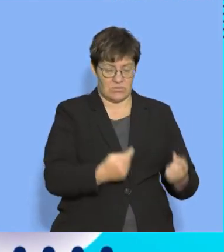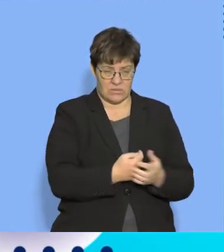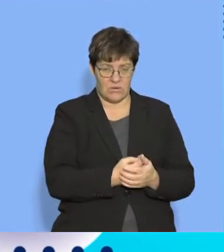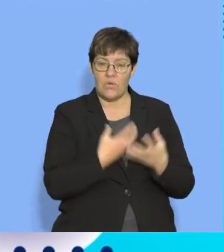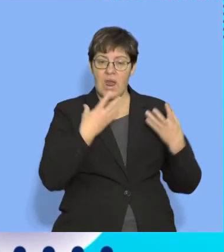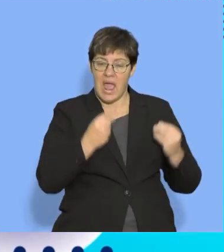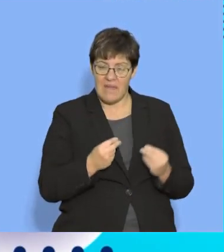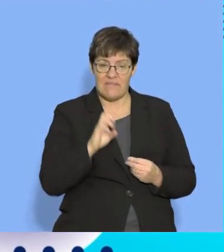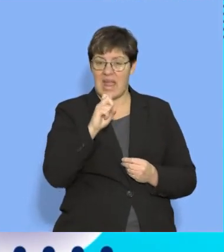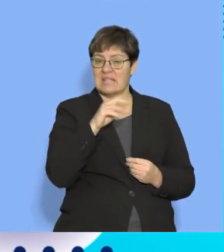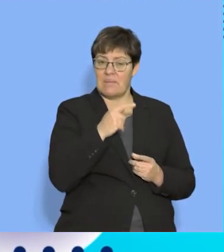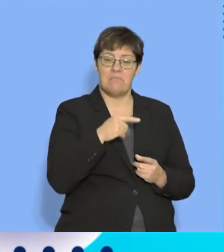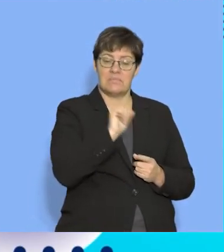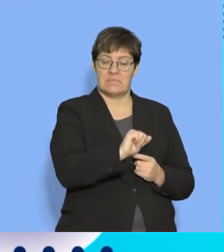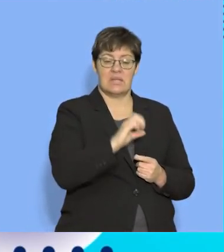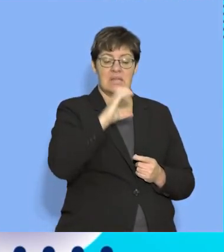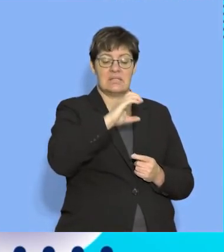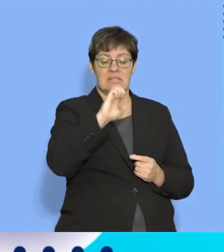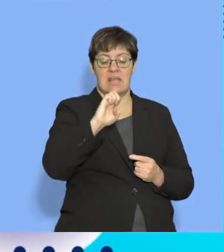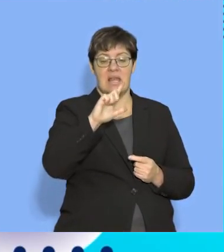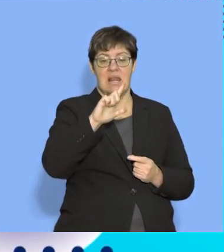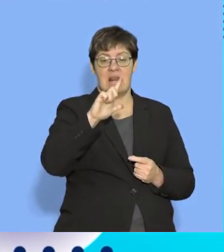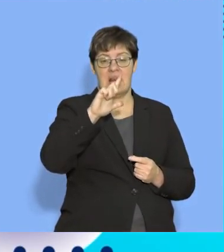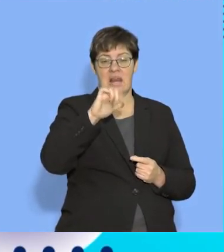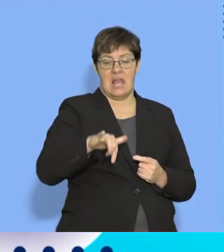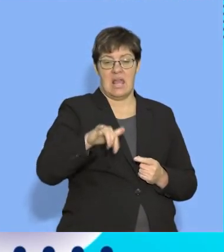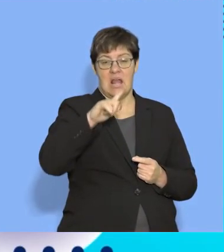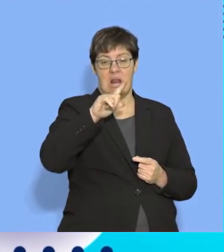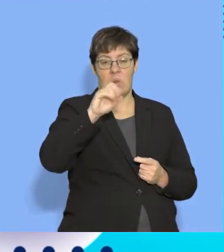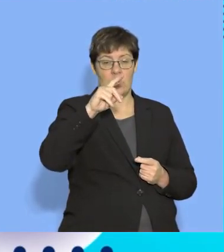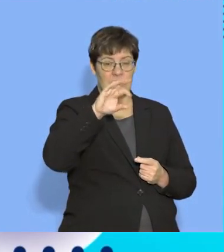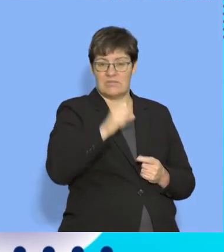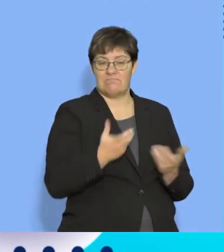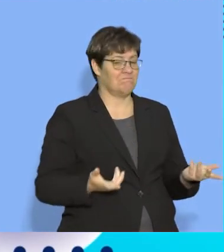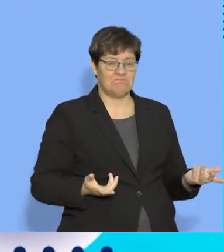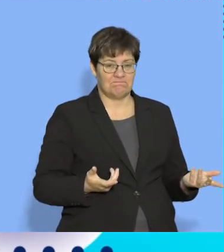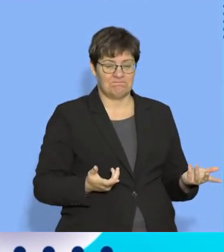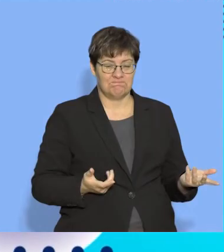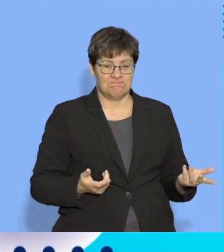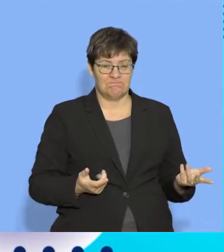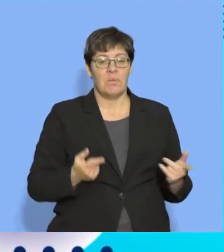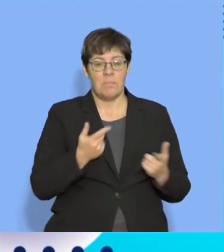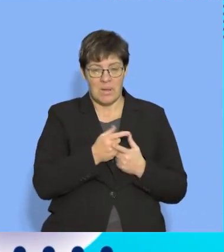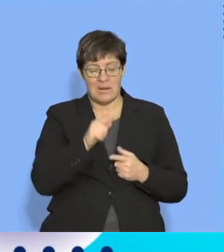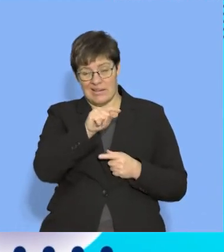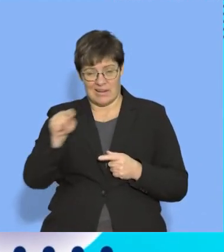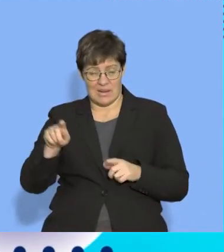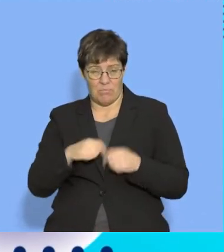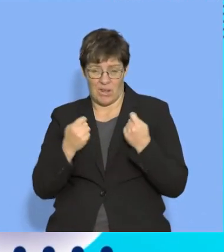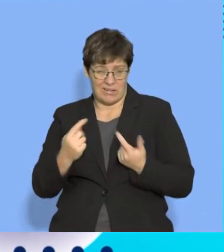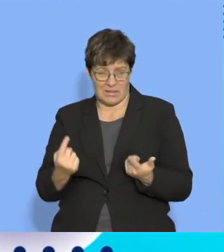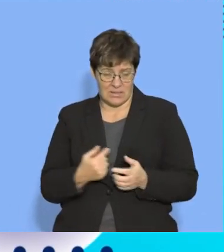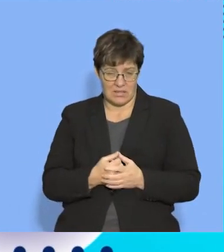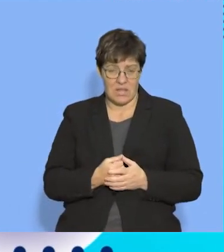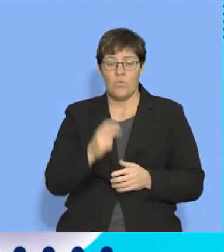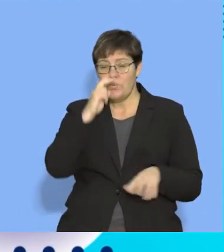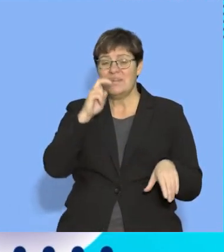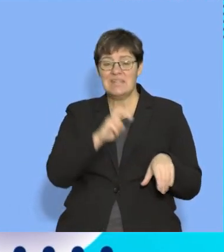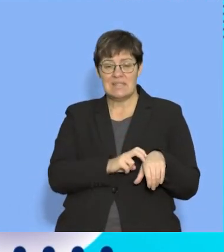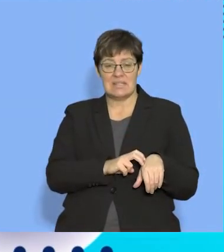cannot be digested. We do not have the enzyme cellulose that breaks down. We don't have the enzyme cellulase that breaks down